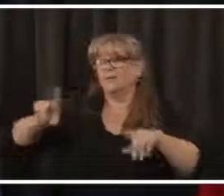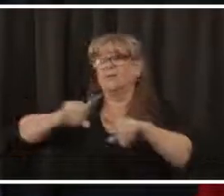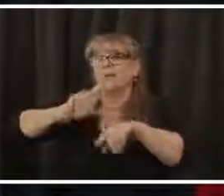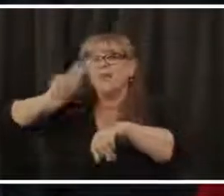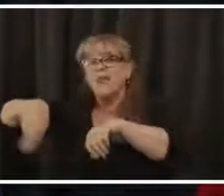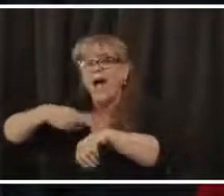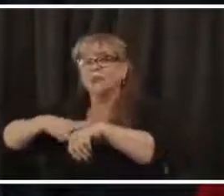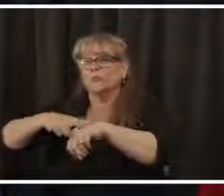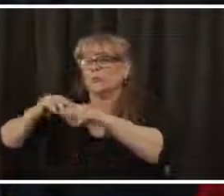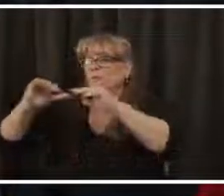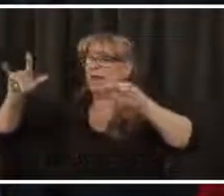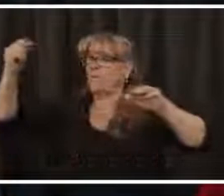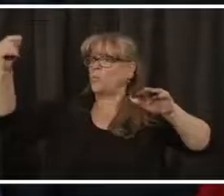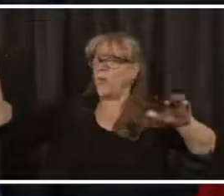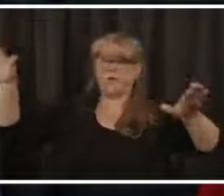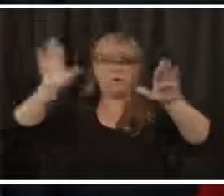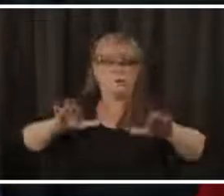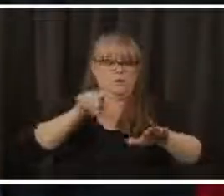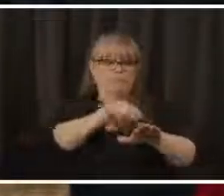risk.